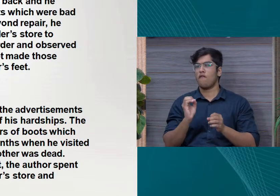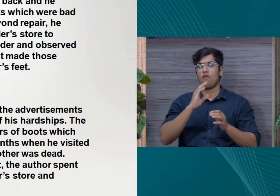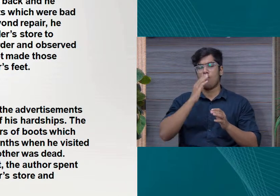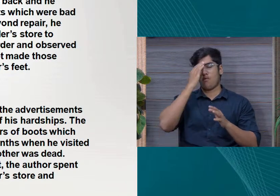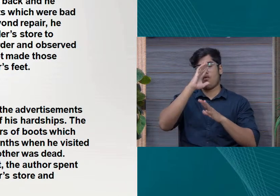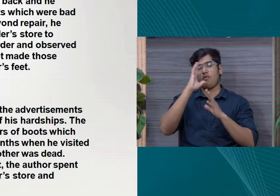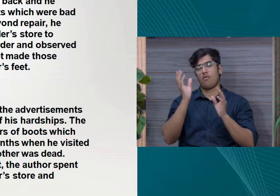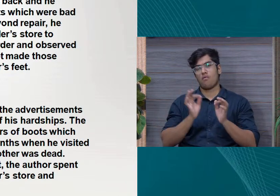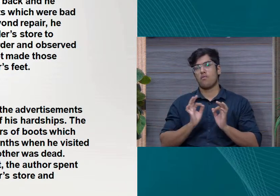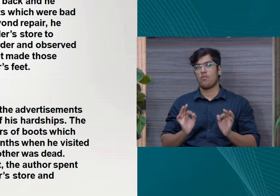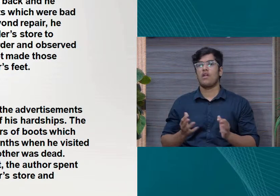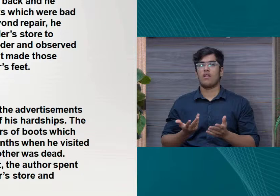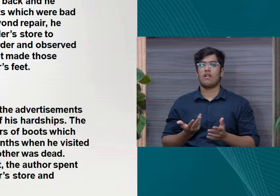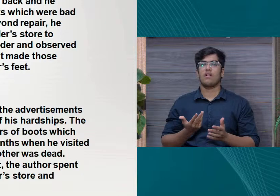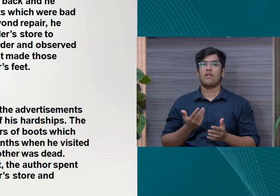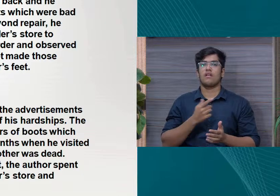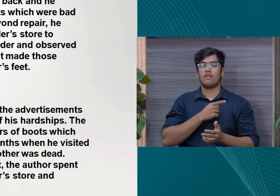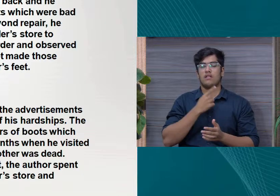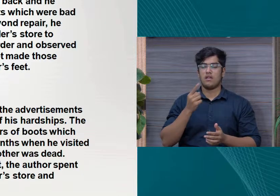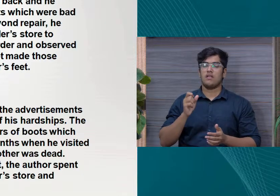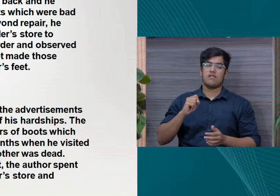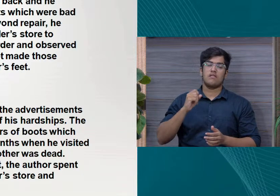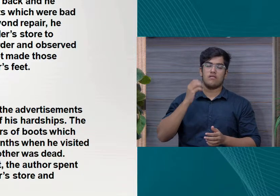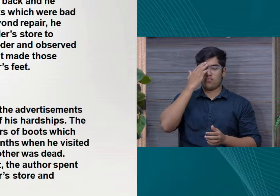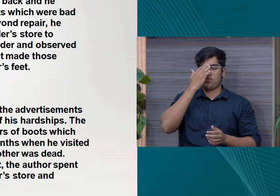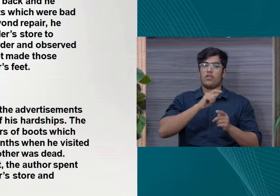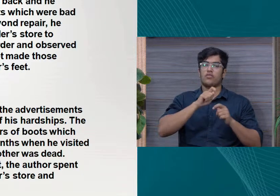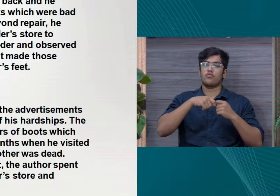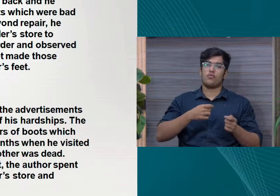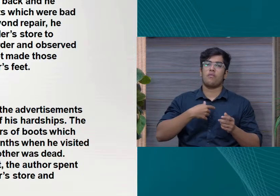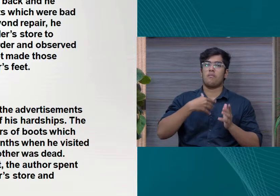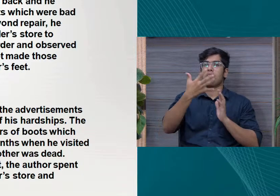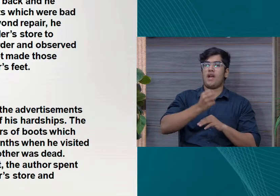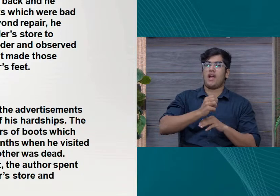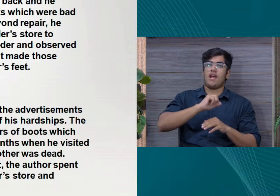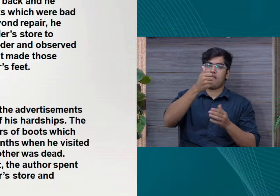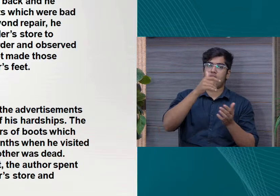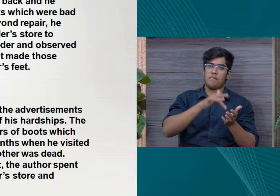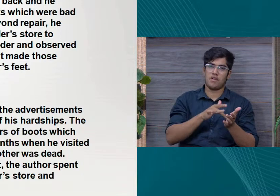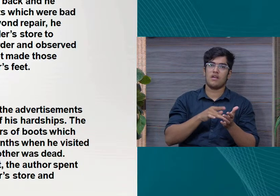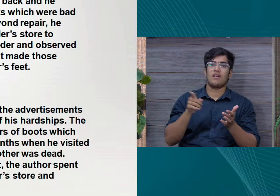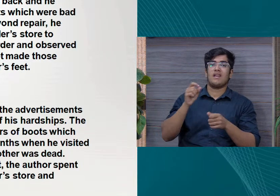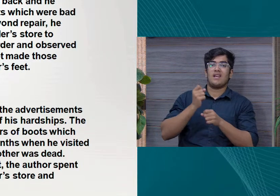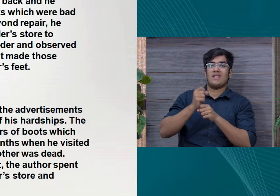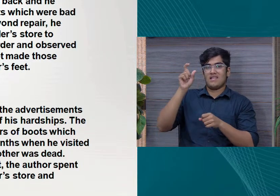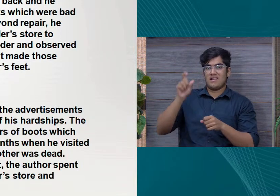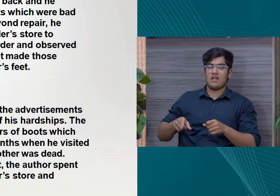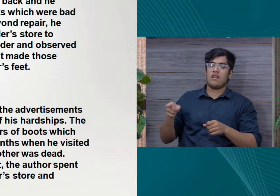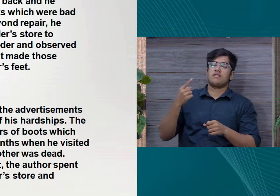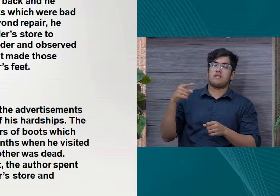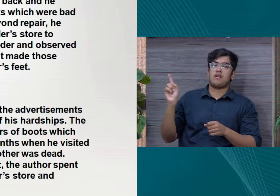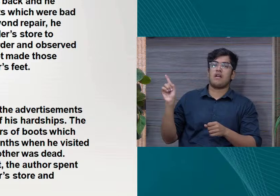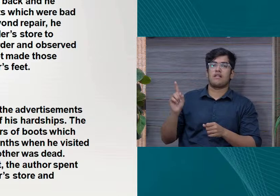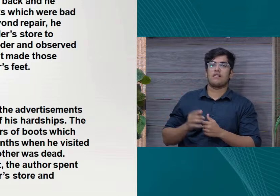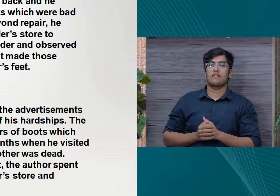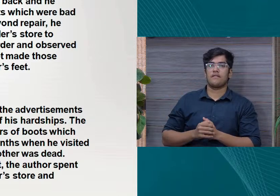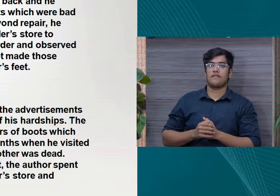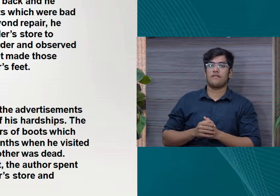yes, these were the shoes I bought from somewhere else, and you were right that these shoes were hurting at